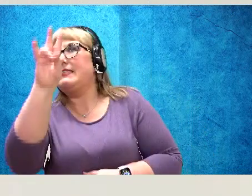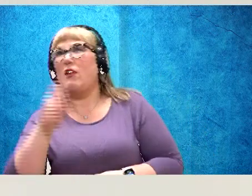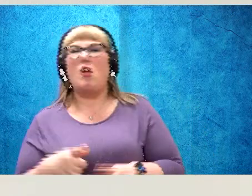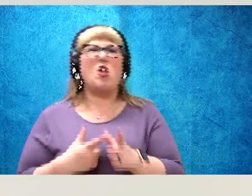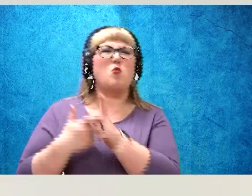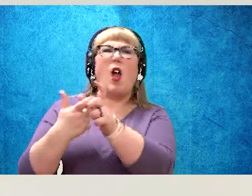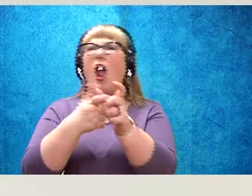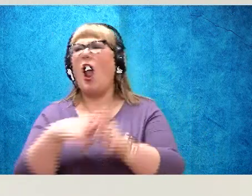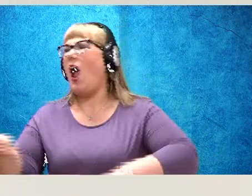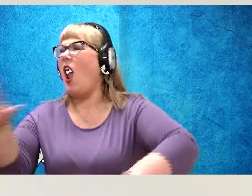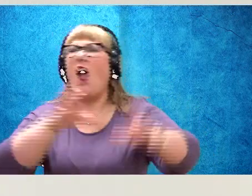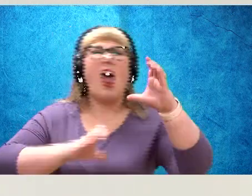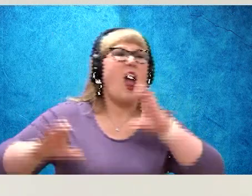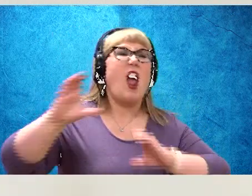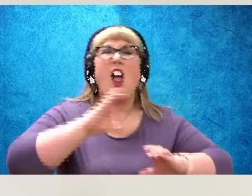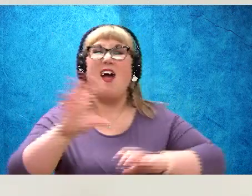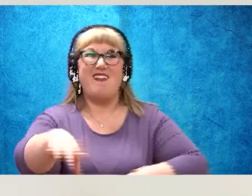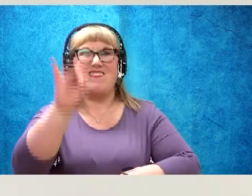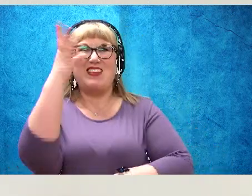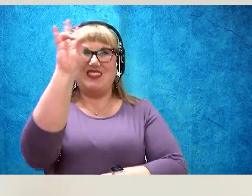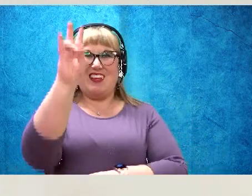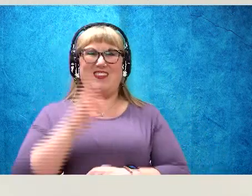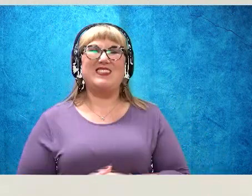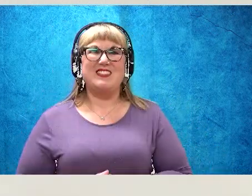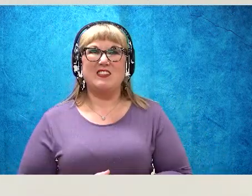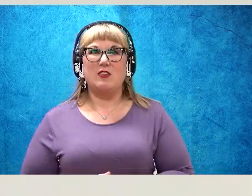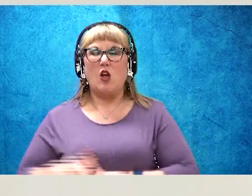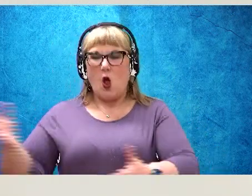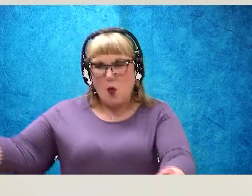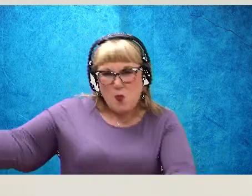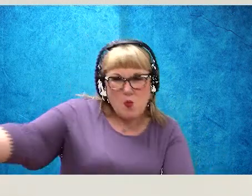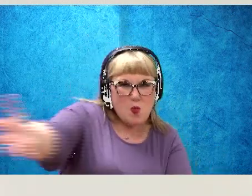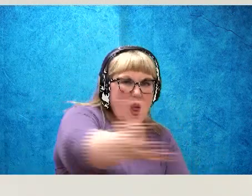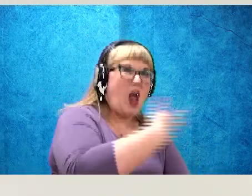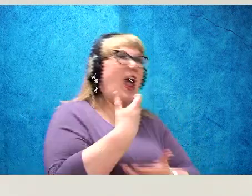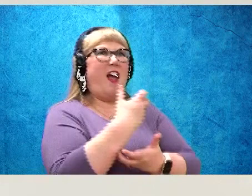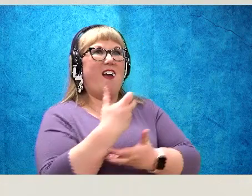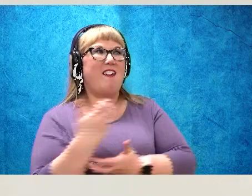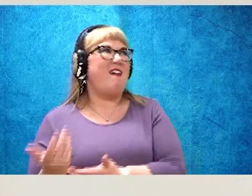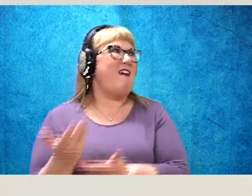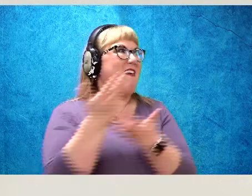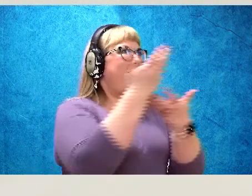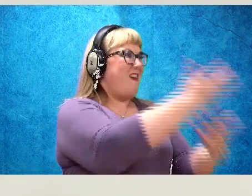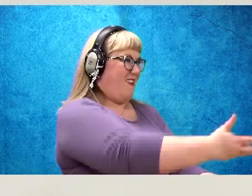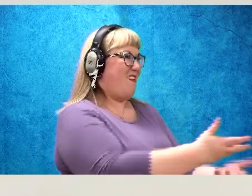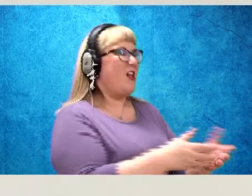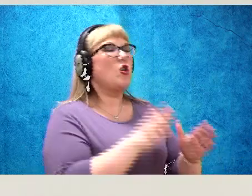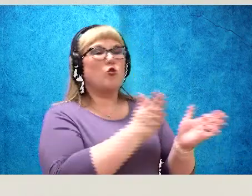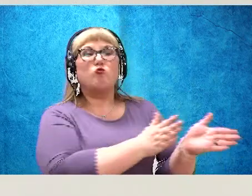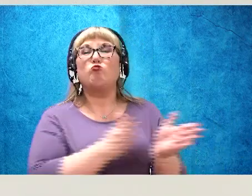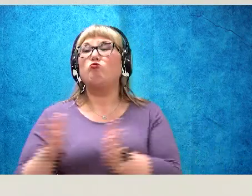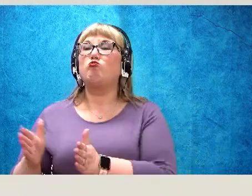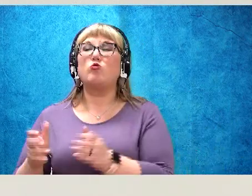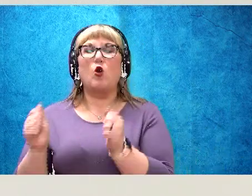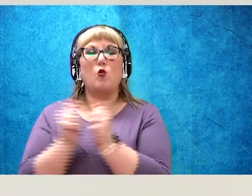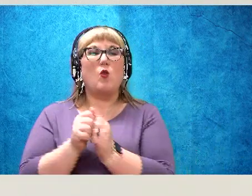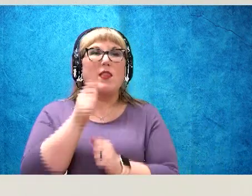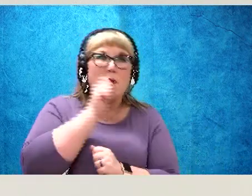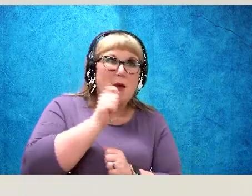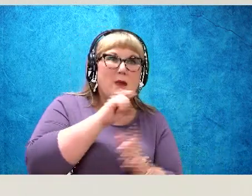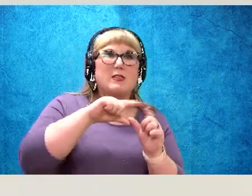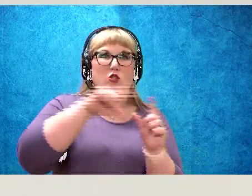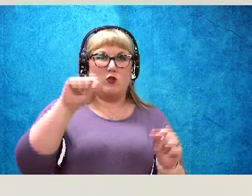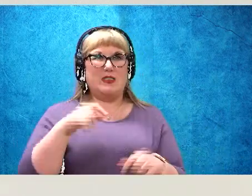around the yard and find that number. And then once you bring all of your numbers back, you can put them in order with your popsicle sticks or